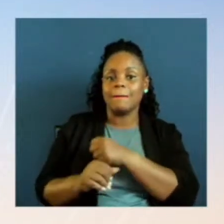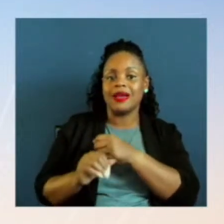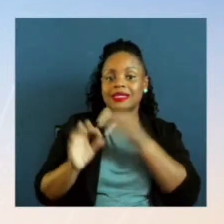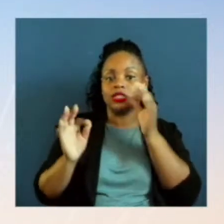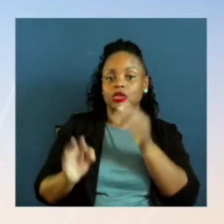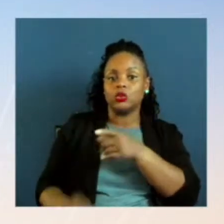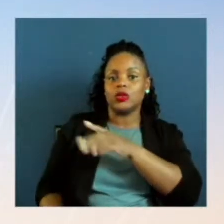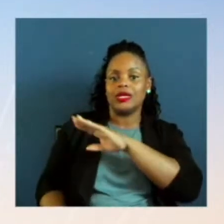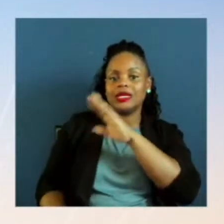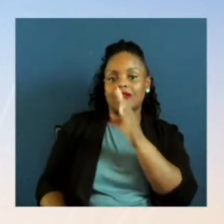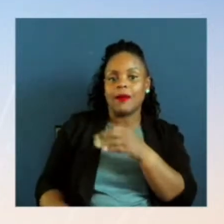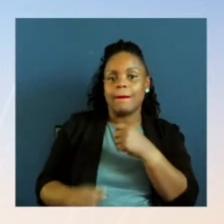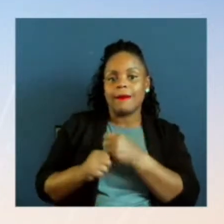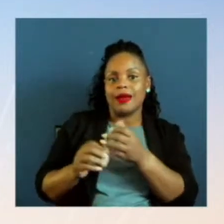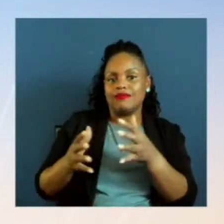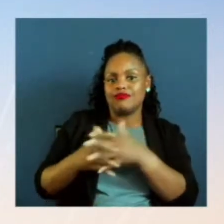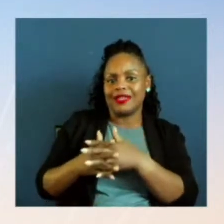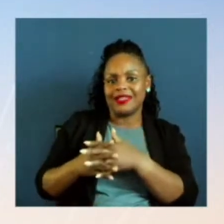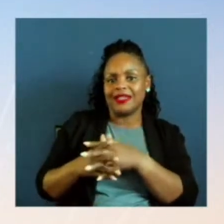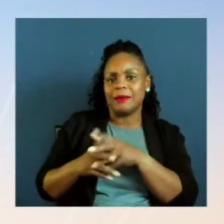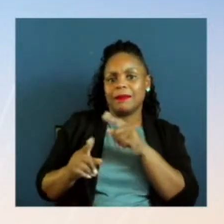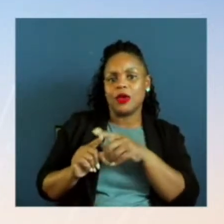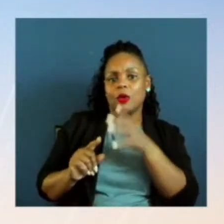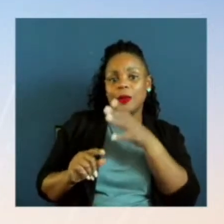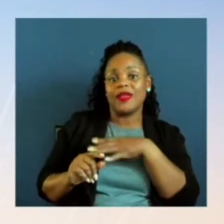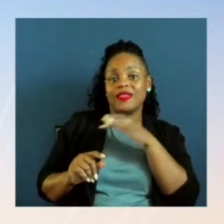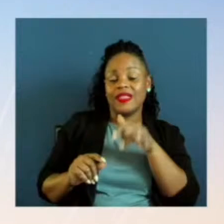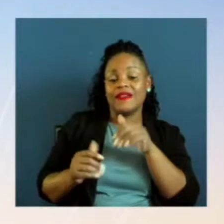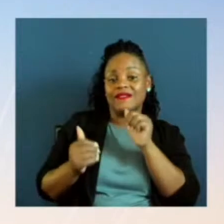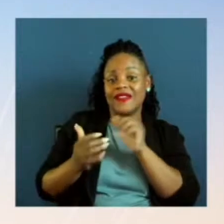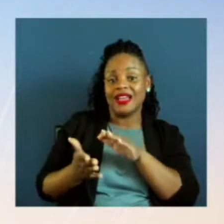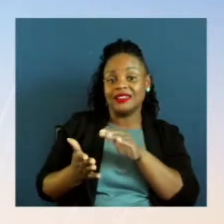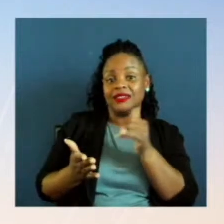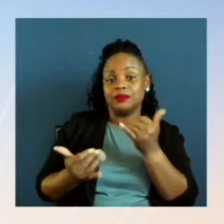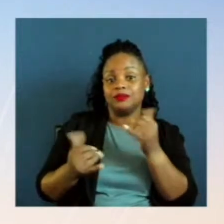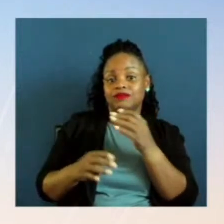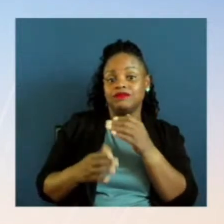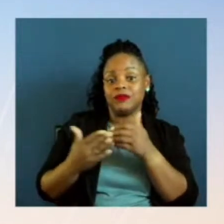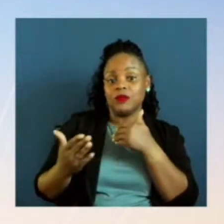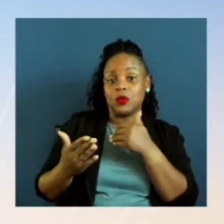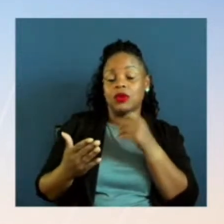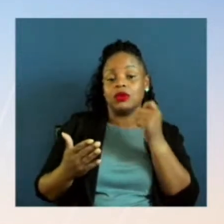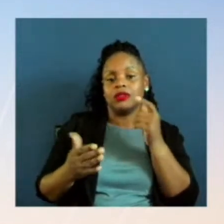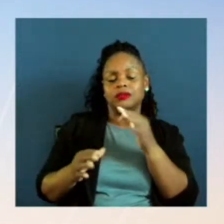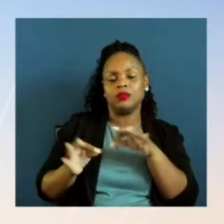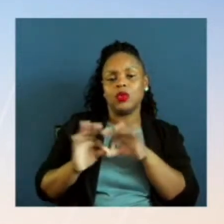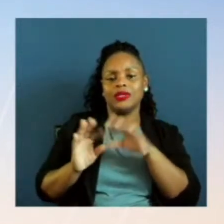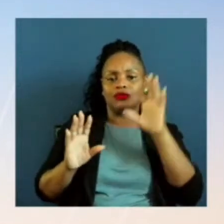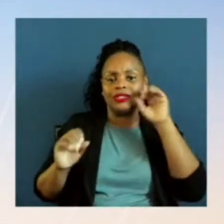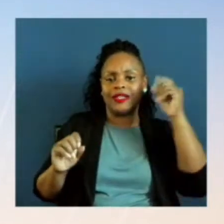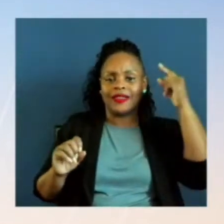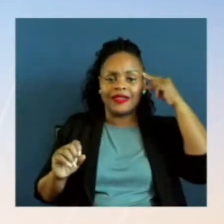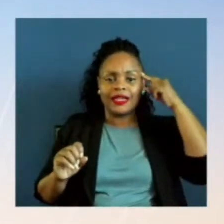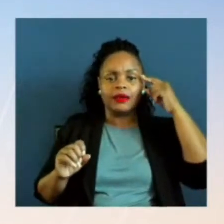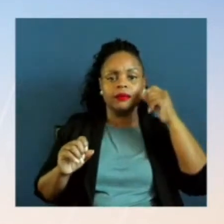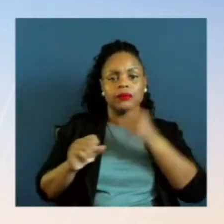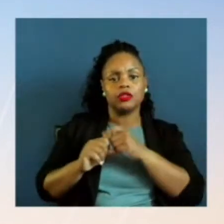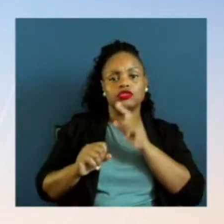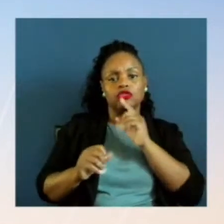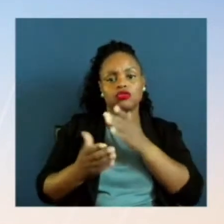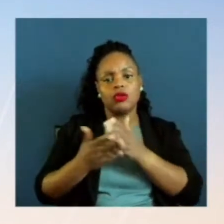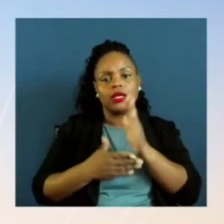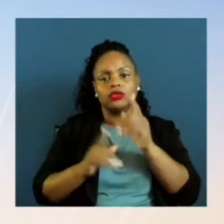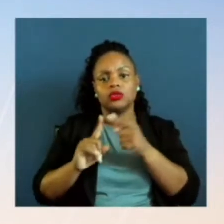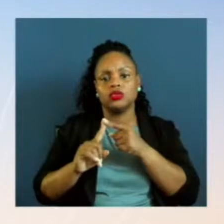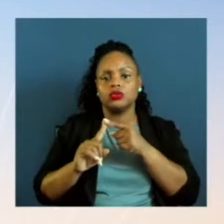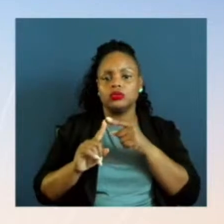those choices, this is an incredibly difficult thing. The President believes their rights should be respected. Go ahead. I think we got to move on. I think we have to move